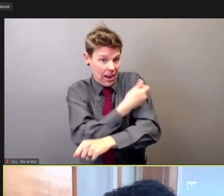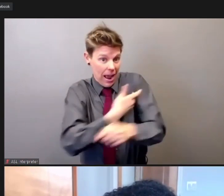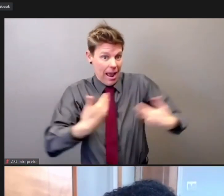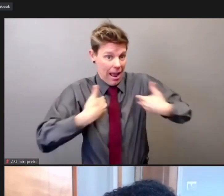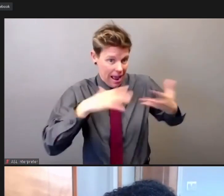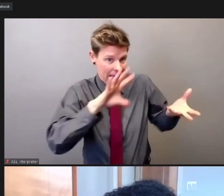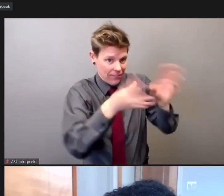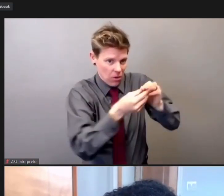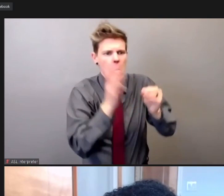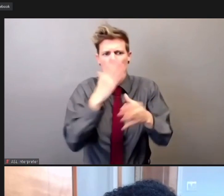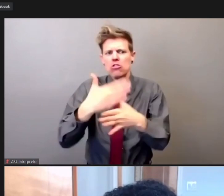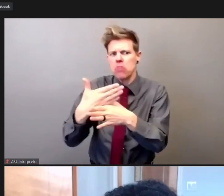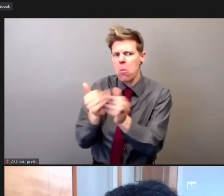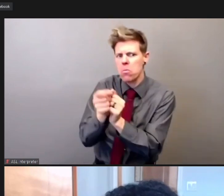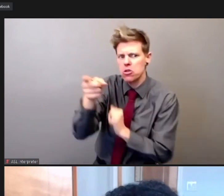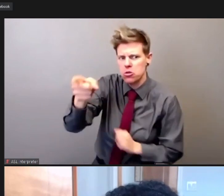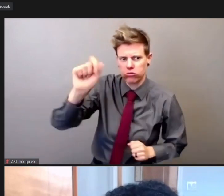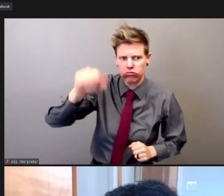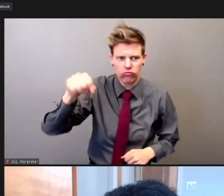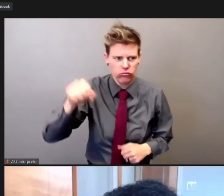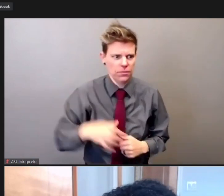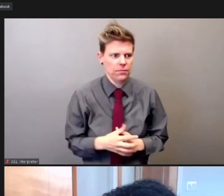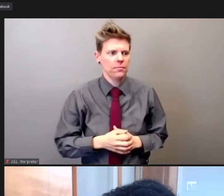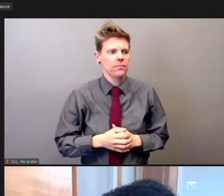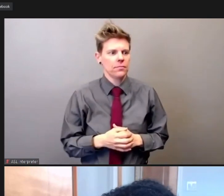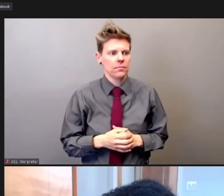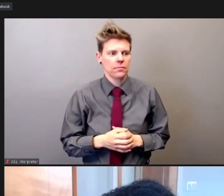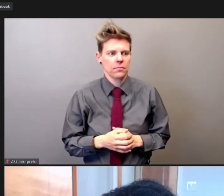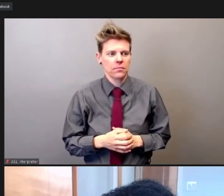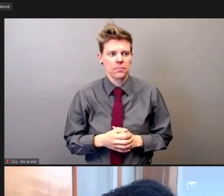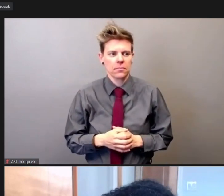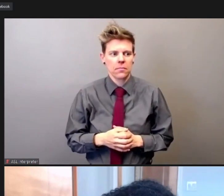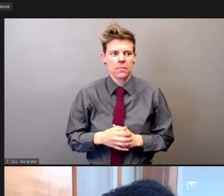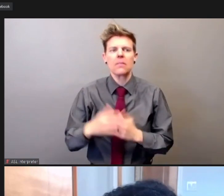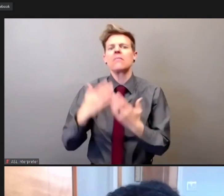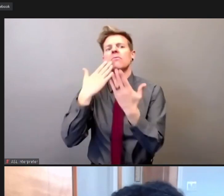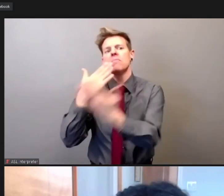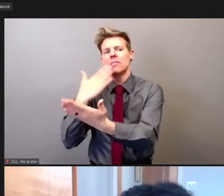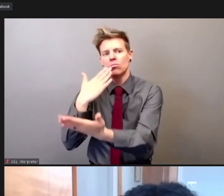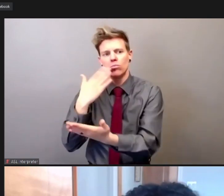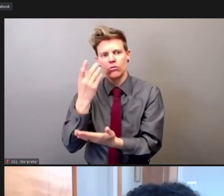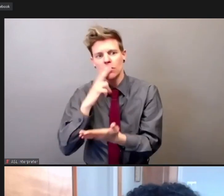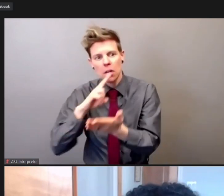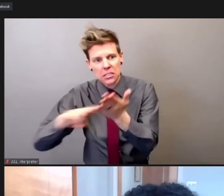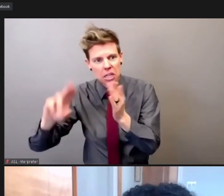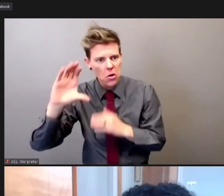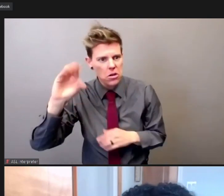Thank you, Dr. Collins. Next, we'll go to Tommy Lopez with KOB.